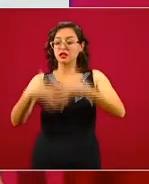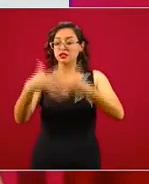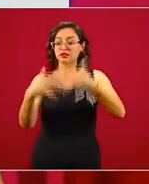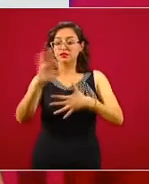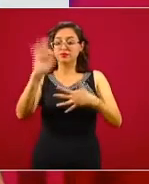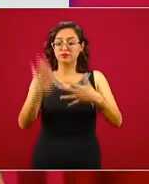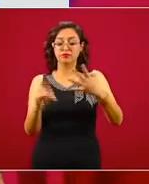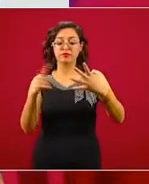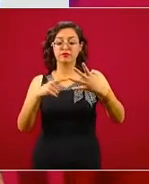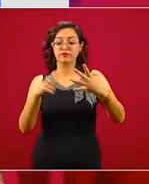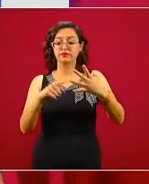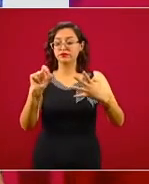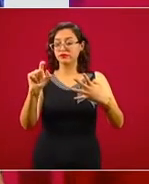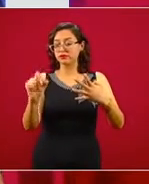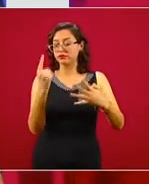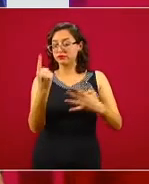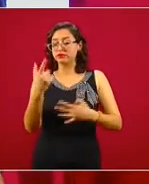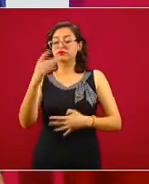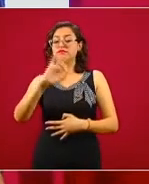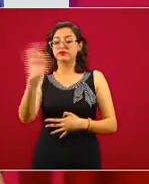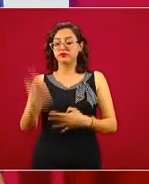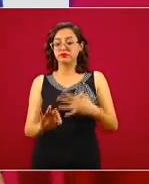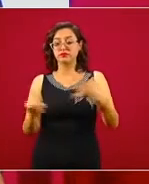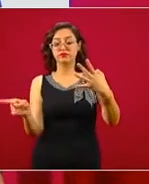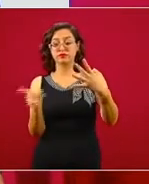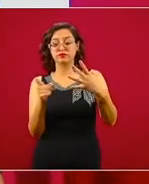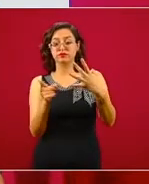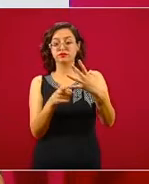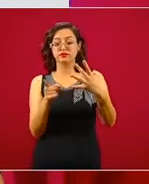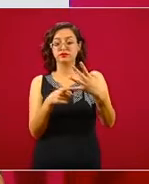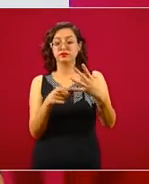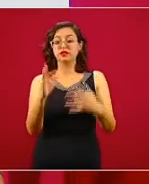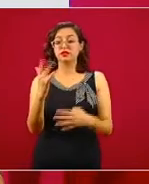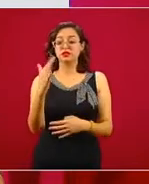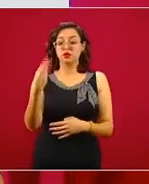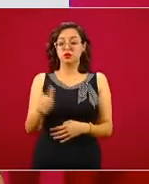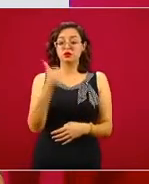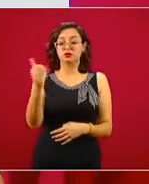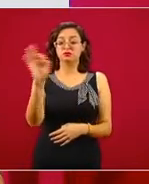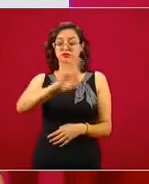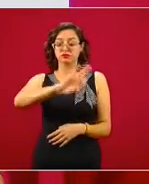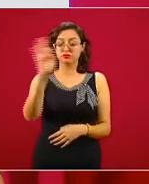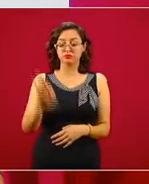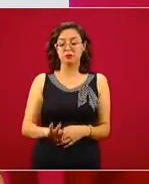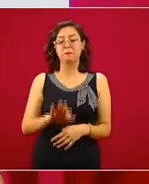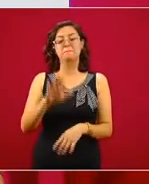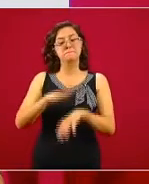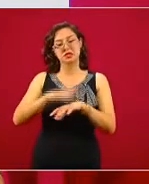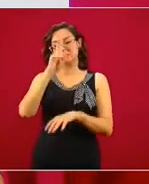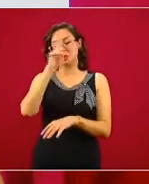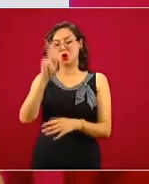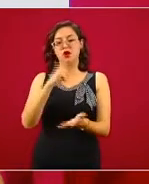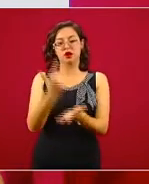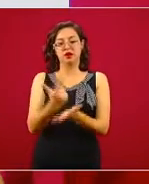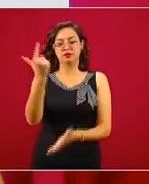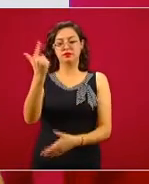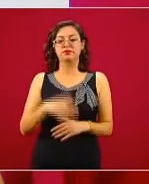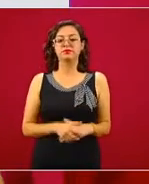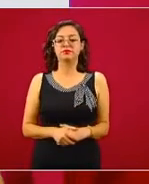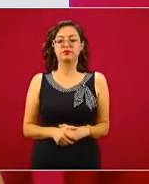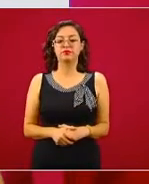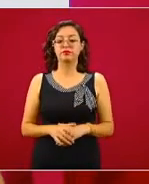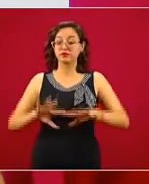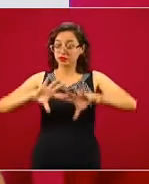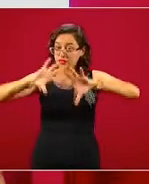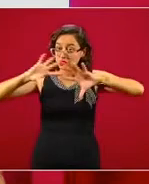rate across the different categories, from 1.6 to 15 to 21,